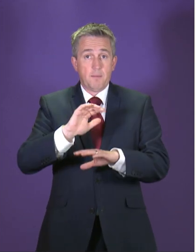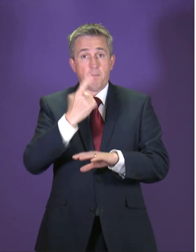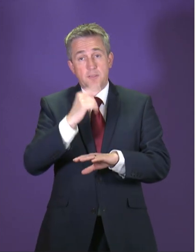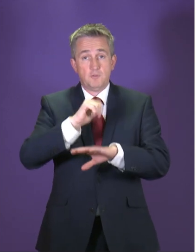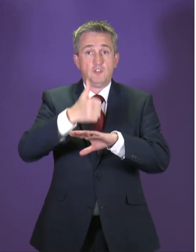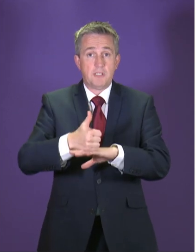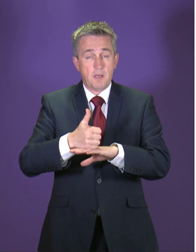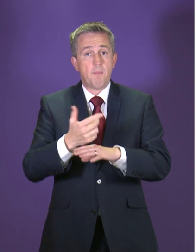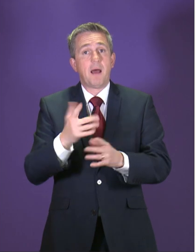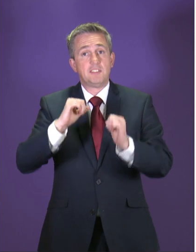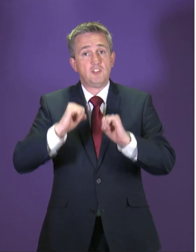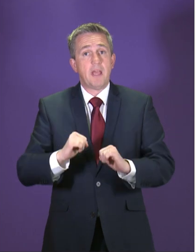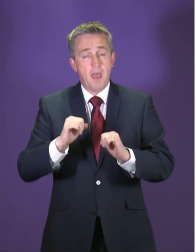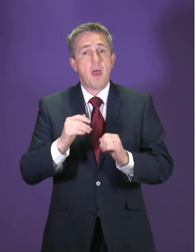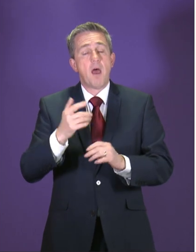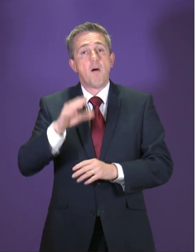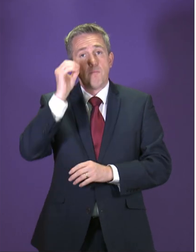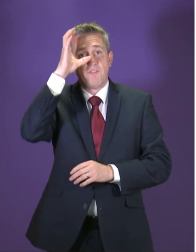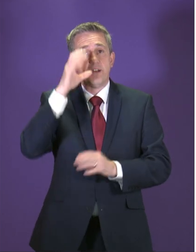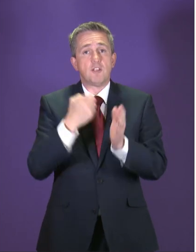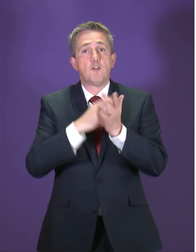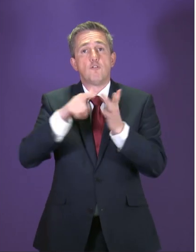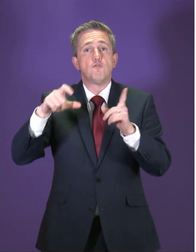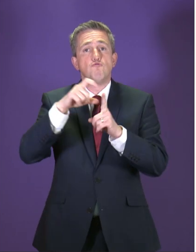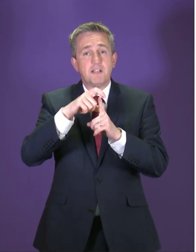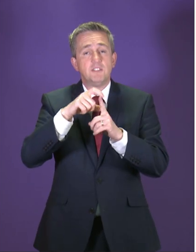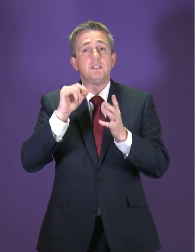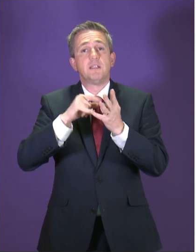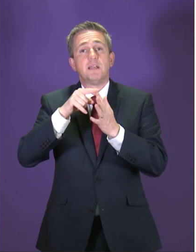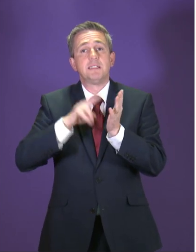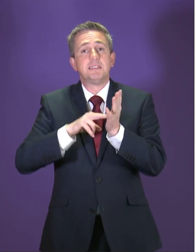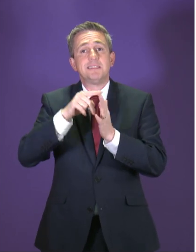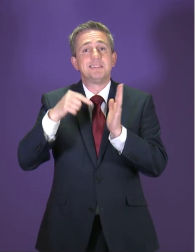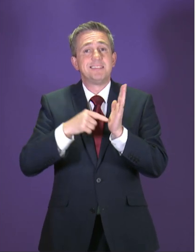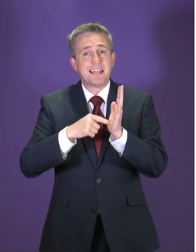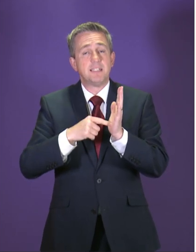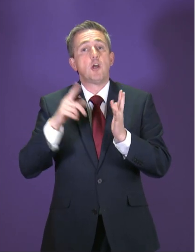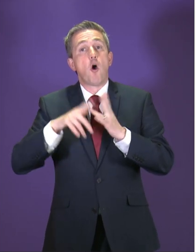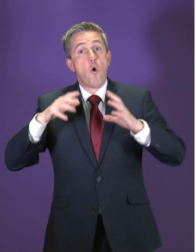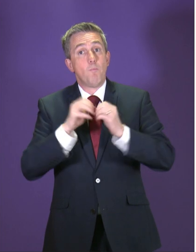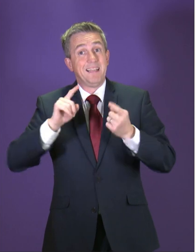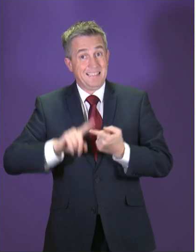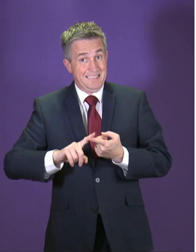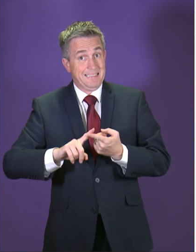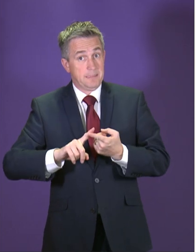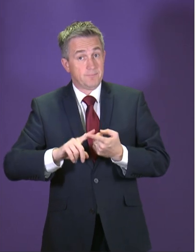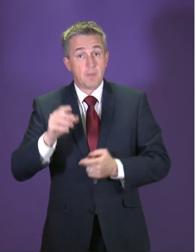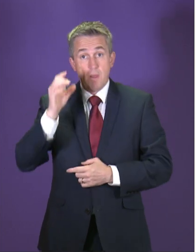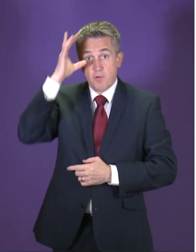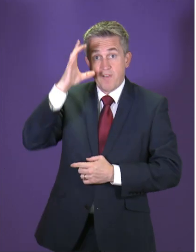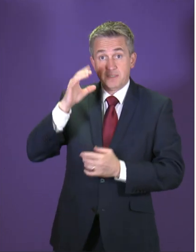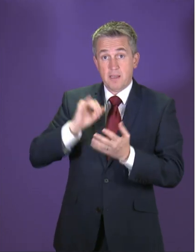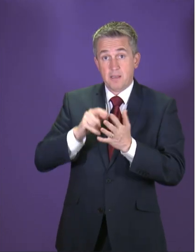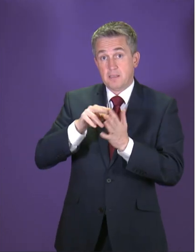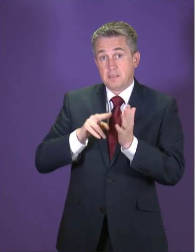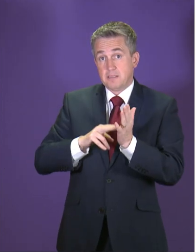of Theatrum Mundi, Professor Richard Sennett, OBE. Professor Sennett will set out what he thinks the economic and